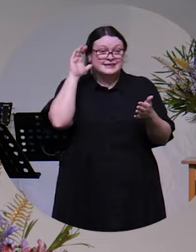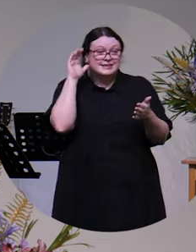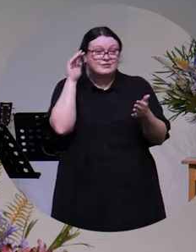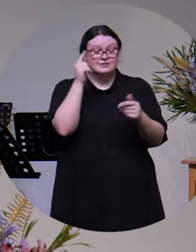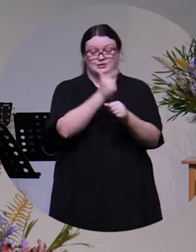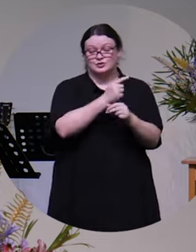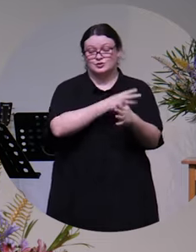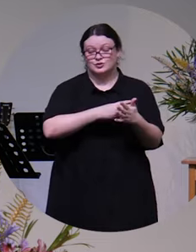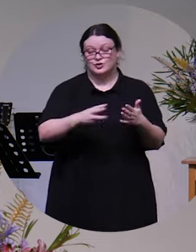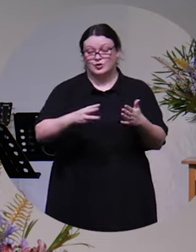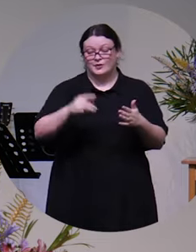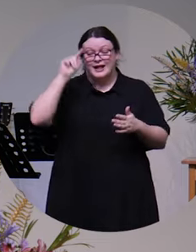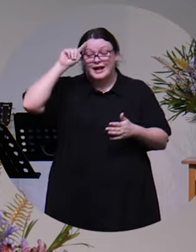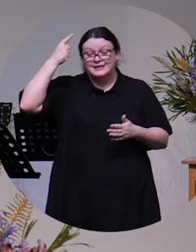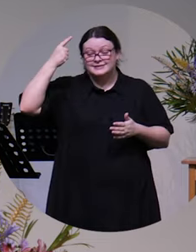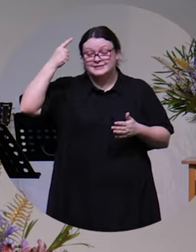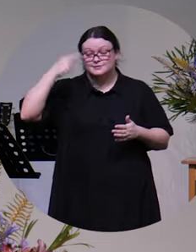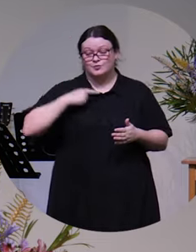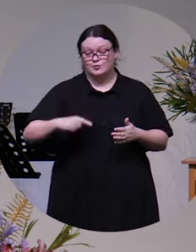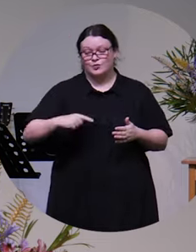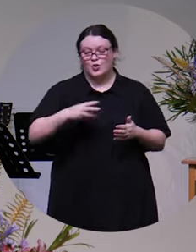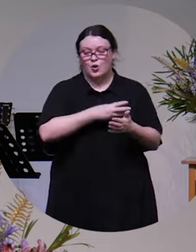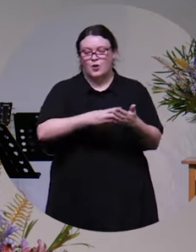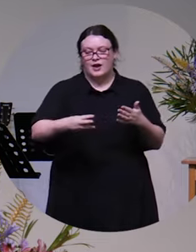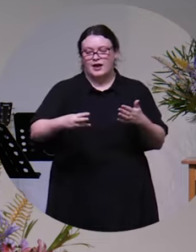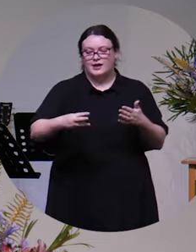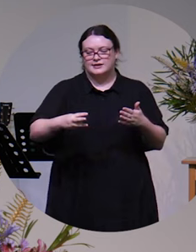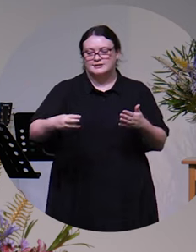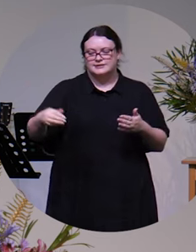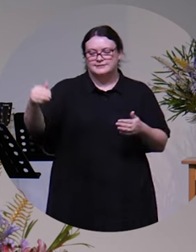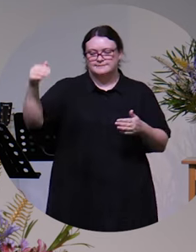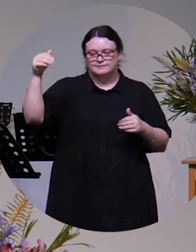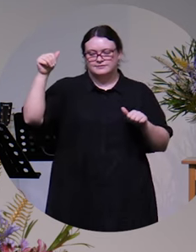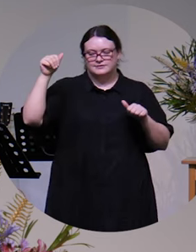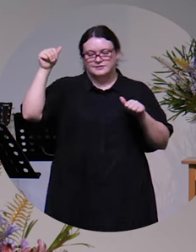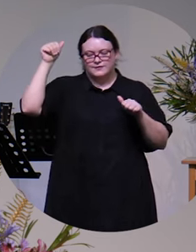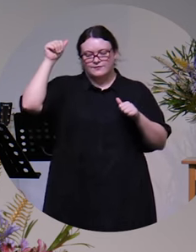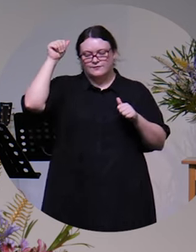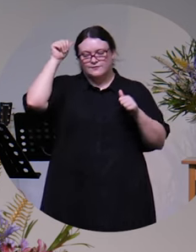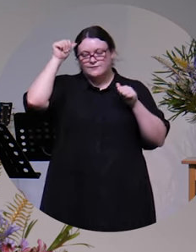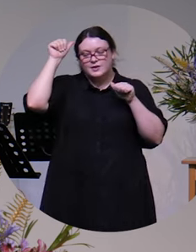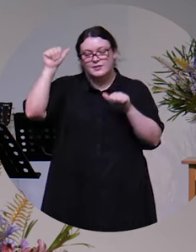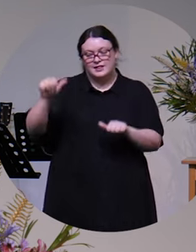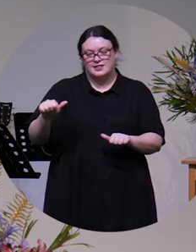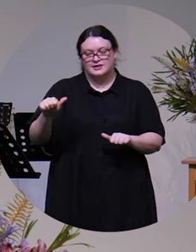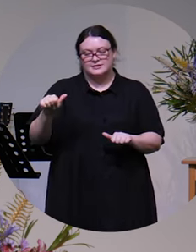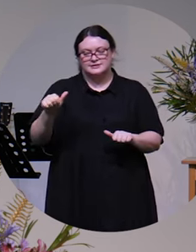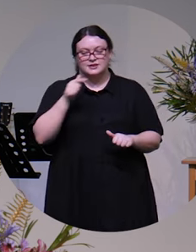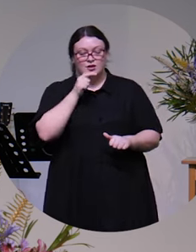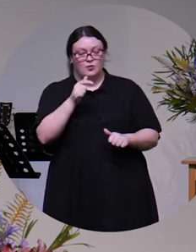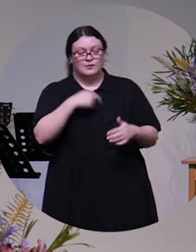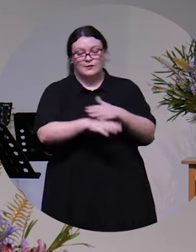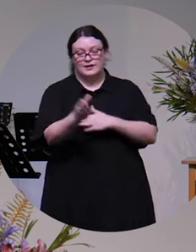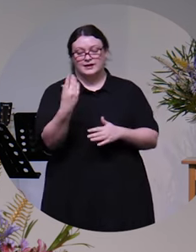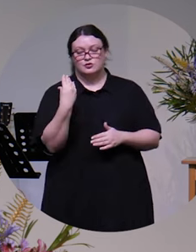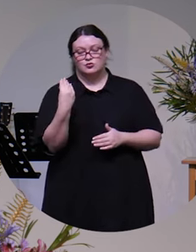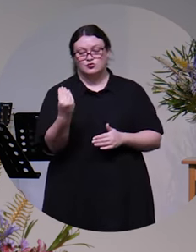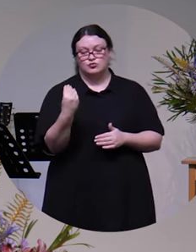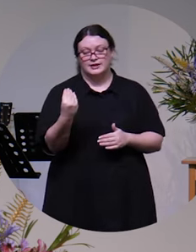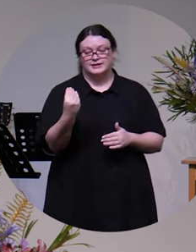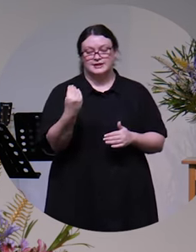the Word was a familiar term from both Greek and Jewish philosophy. By the time John's Gospel was written,